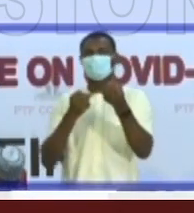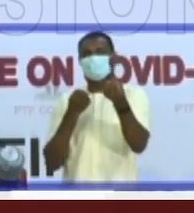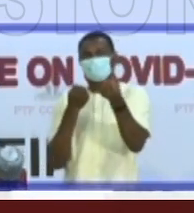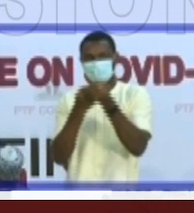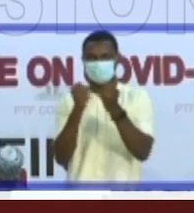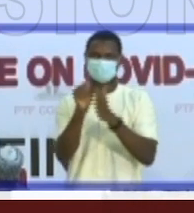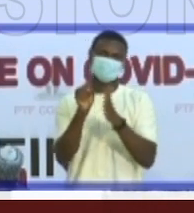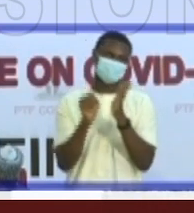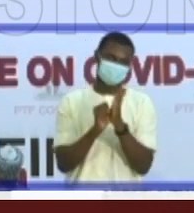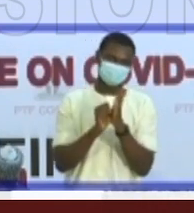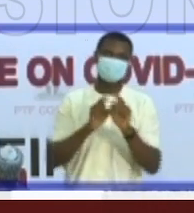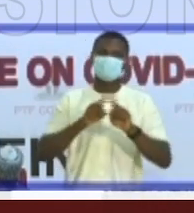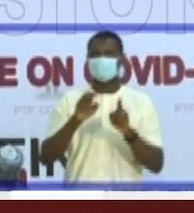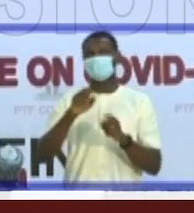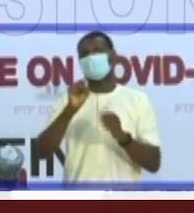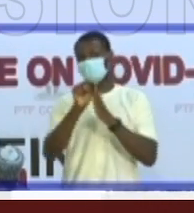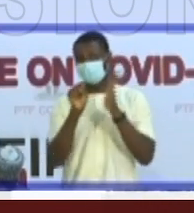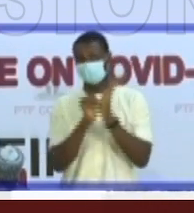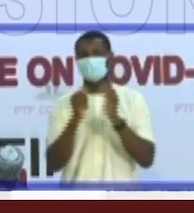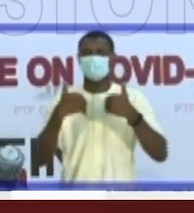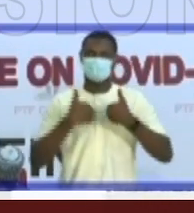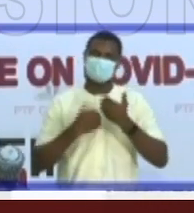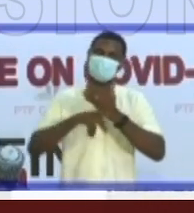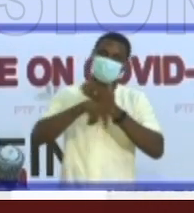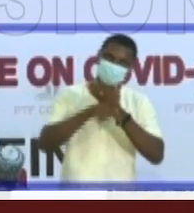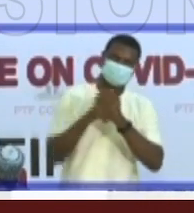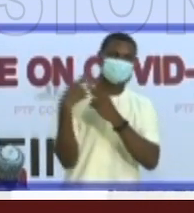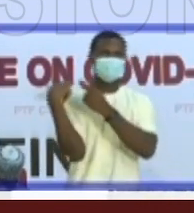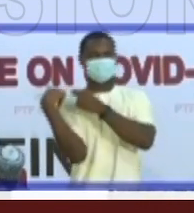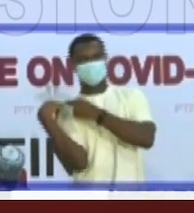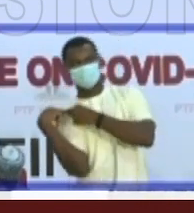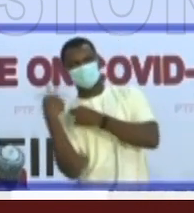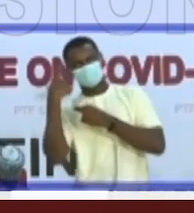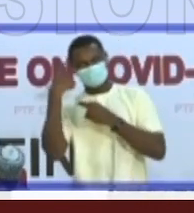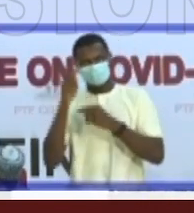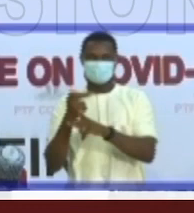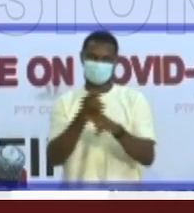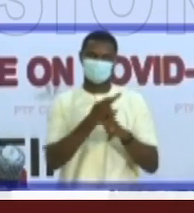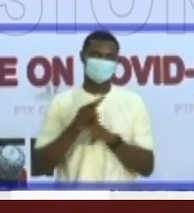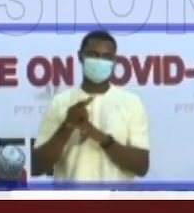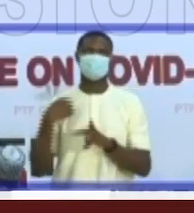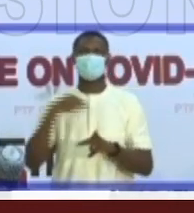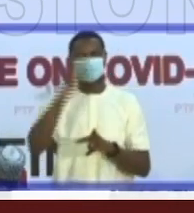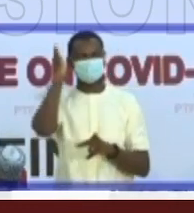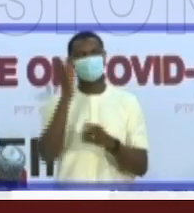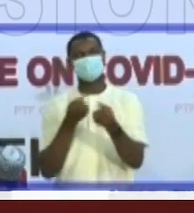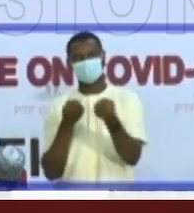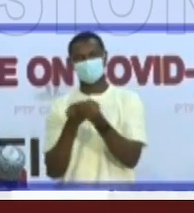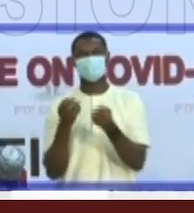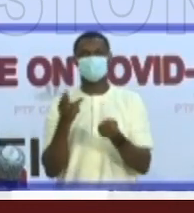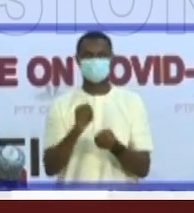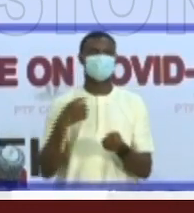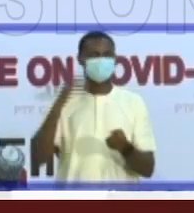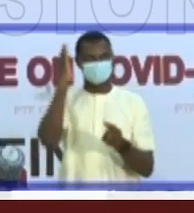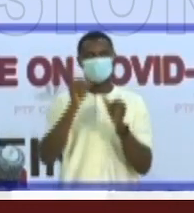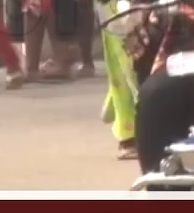primary responsibility for health security in their state. Our role is to support them. It's a role I take very seriously and one we'll continue to try and do,